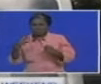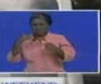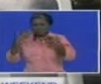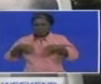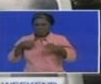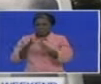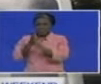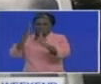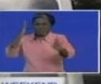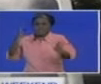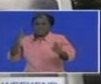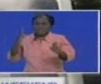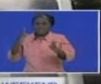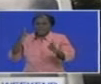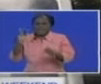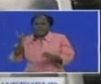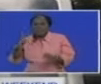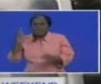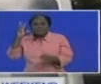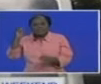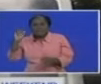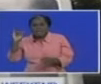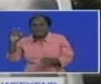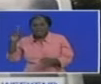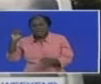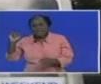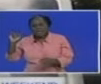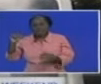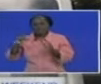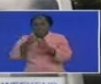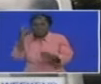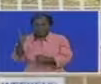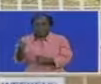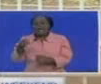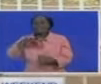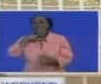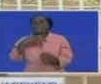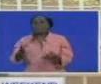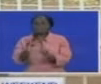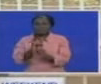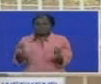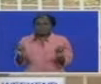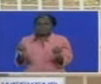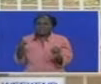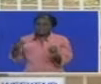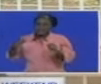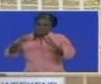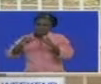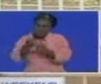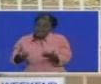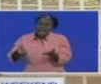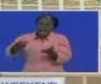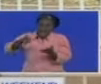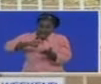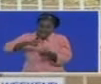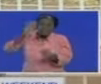on the Nairobi-Maimahi Road. There were no immediate reports of any deaths. The Ngokomi accident adds to the numerous